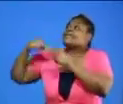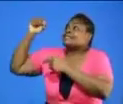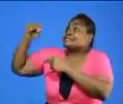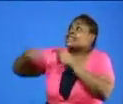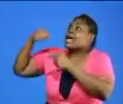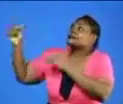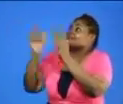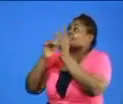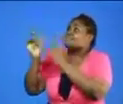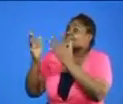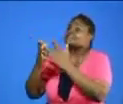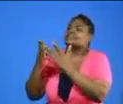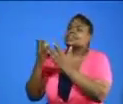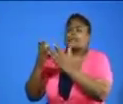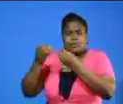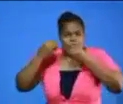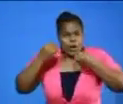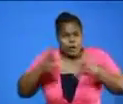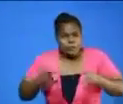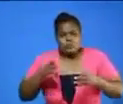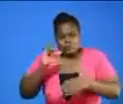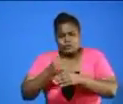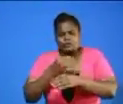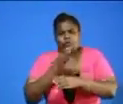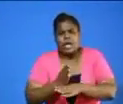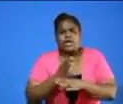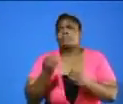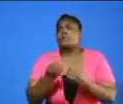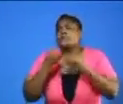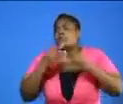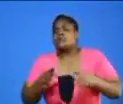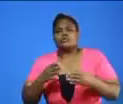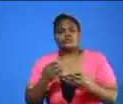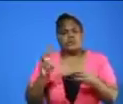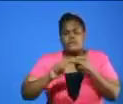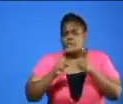sweet chariot. You may lose your job and lose your